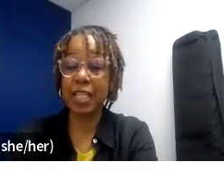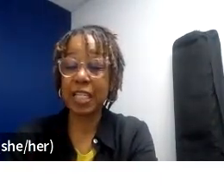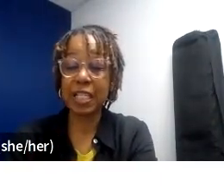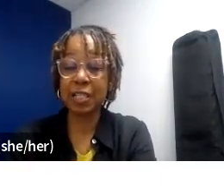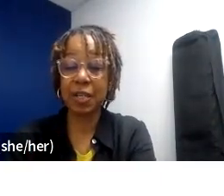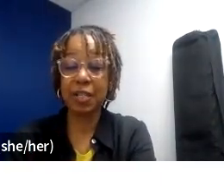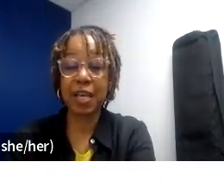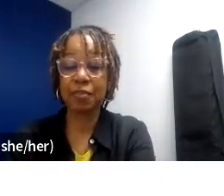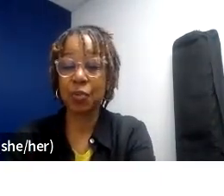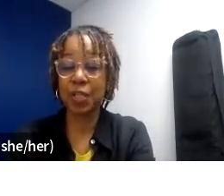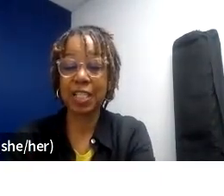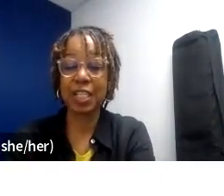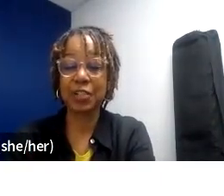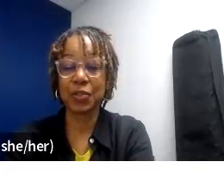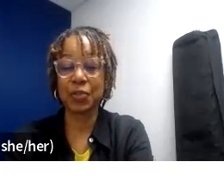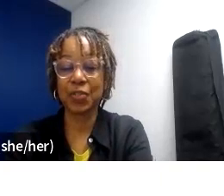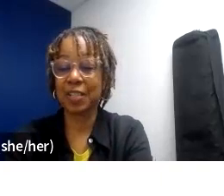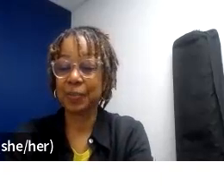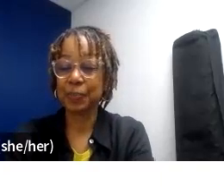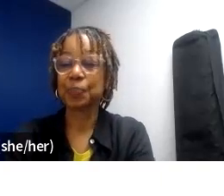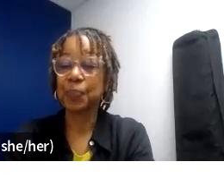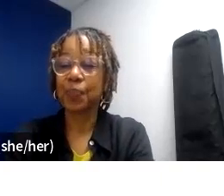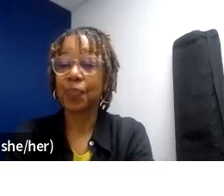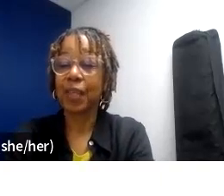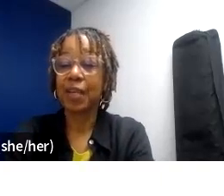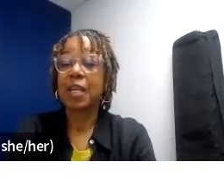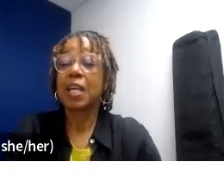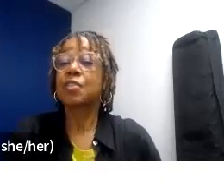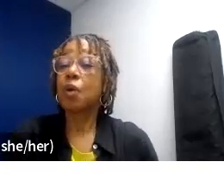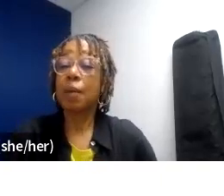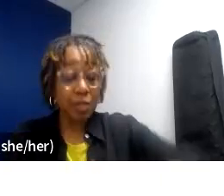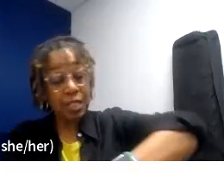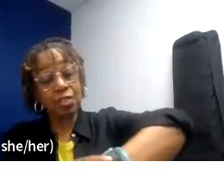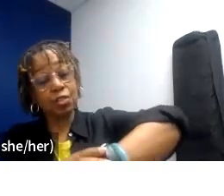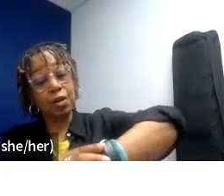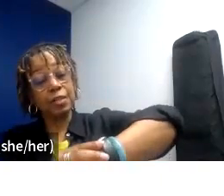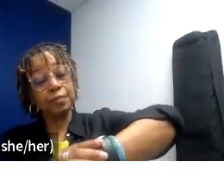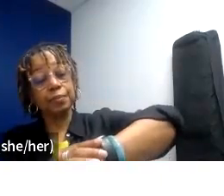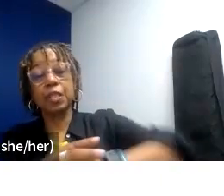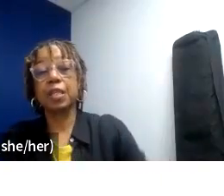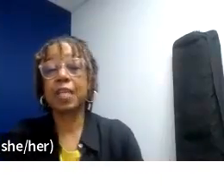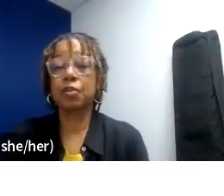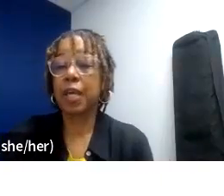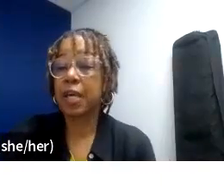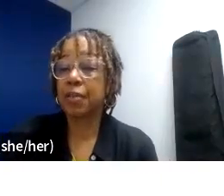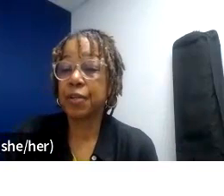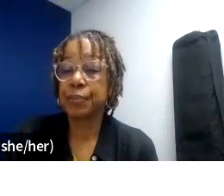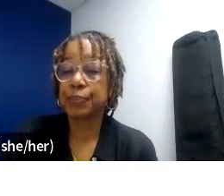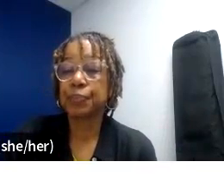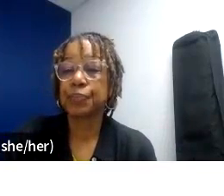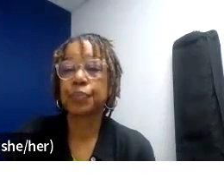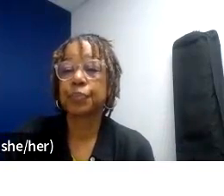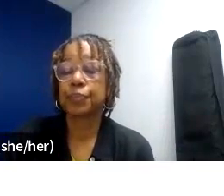I'm Benita and I have 20 years. So I'm going to get started. Is that okay,